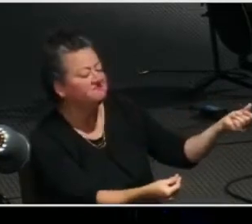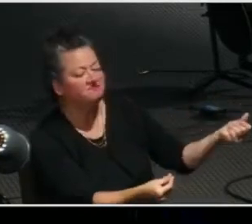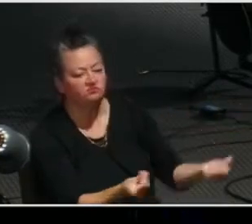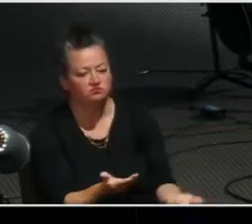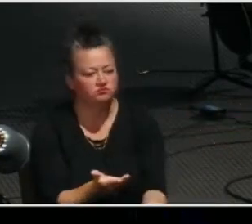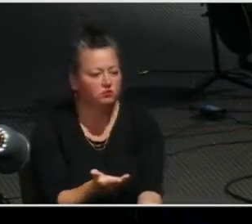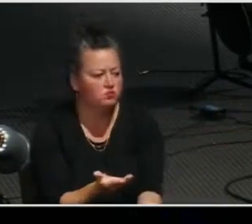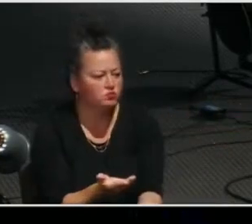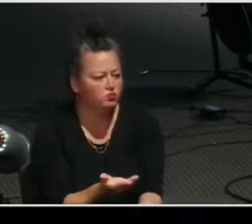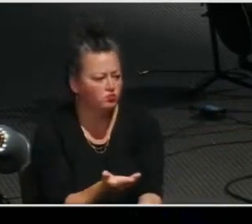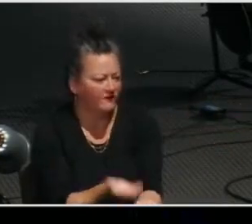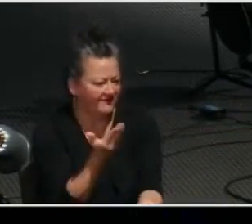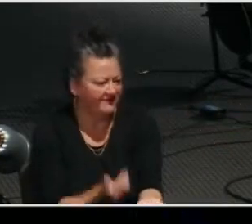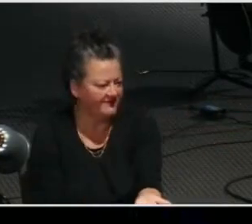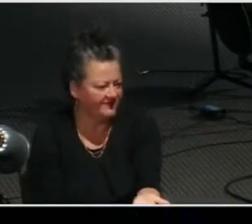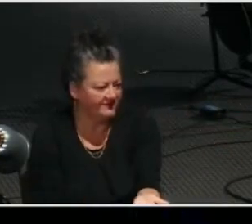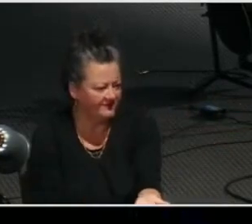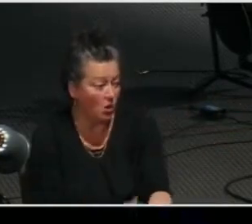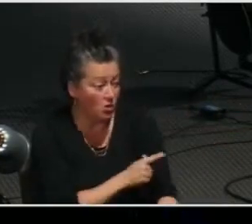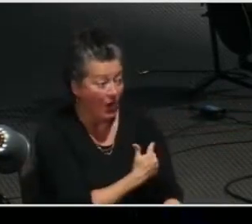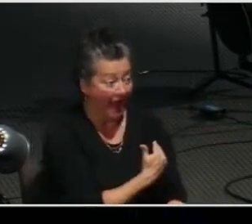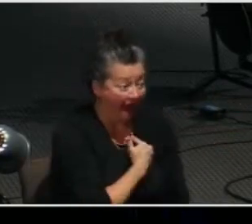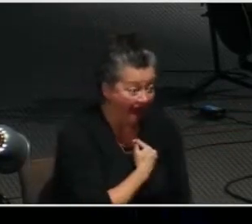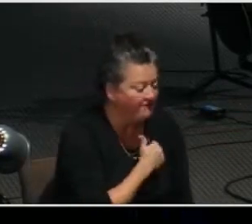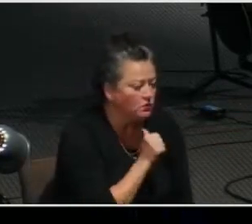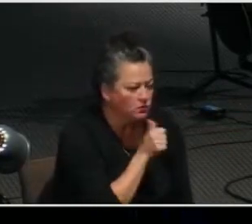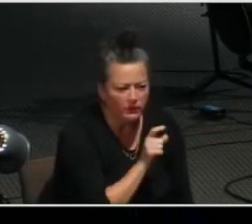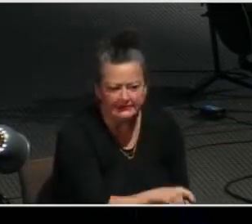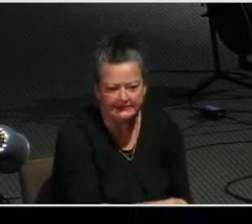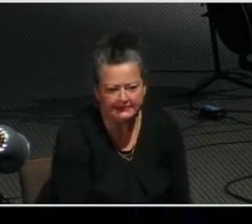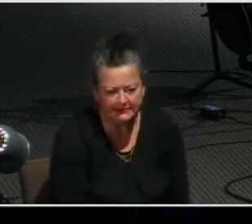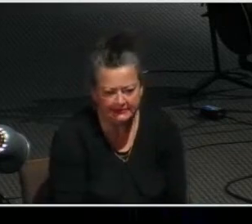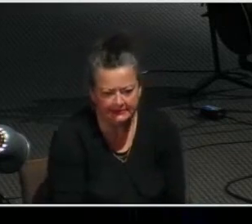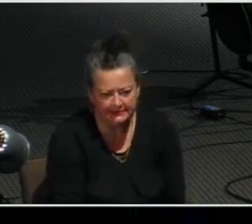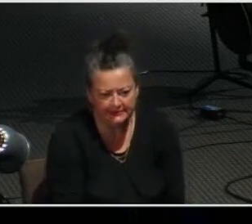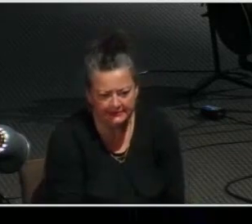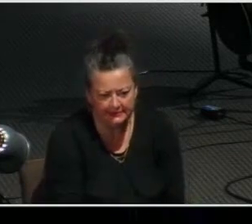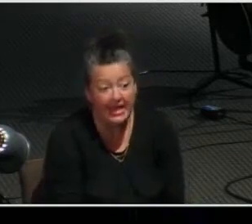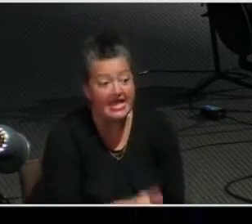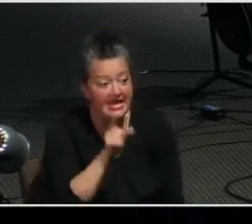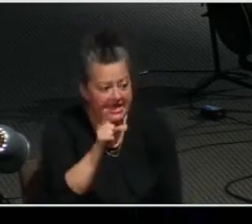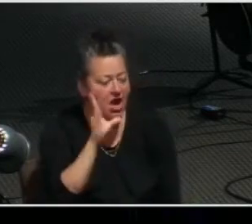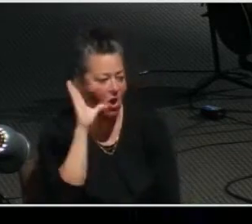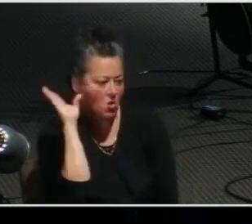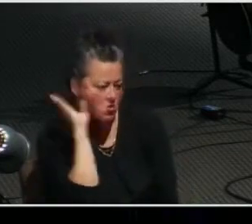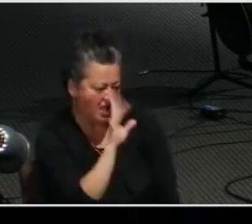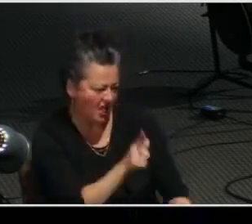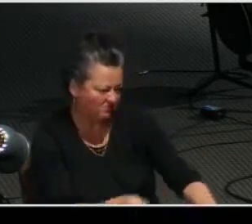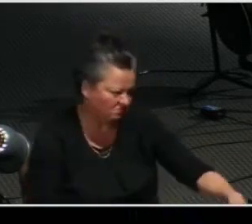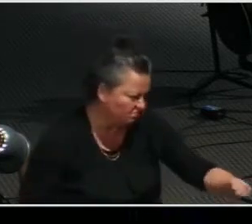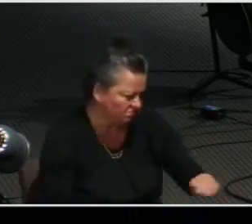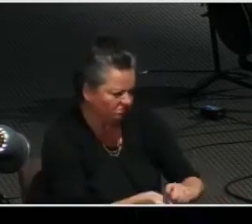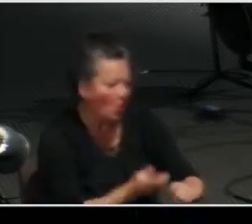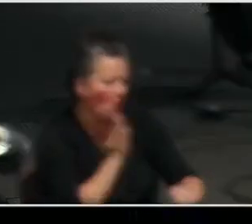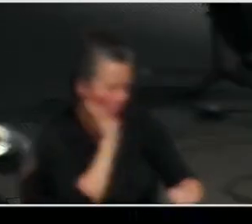by bringing a just vengeance against rich oppressors.